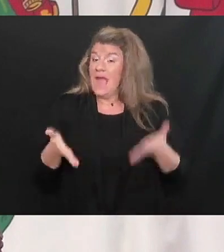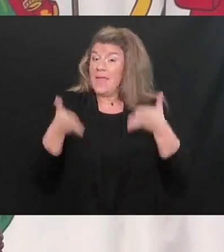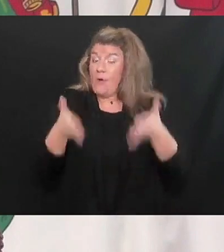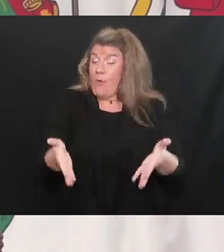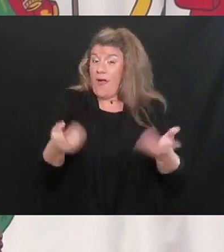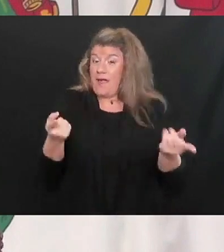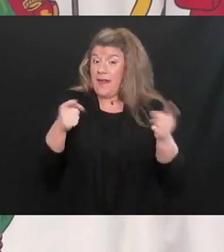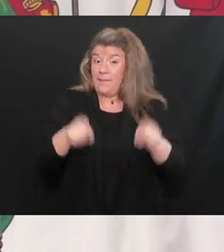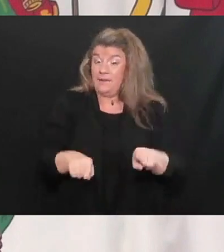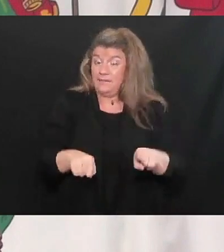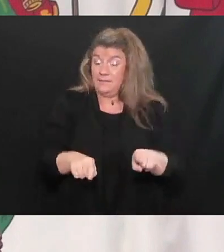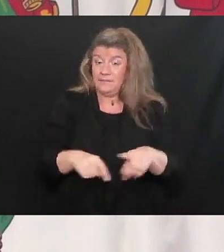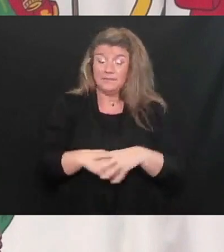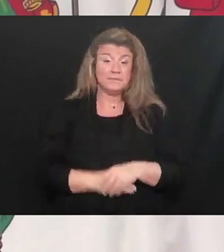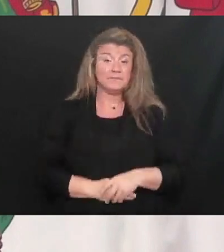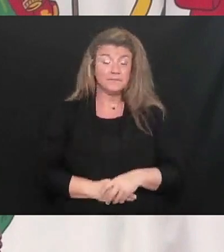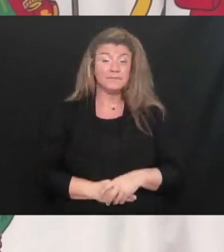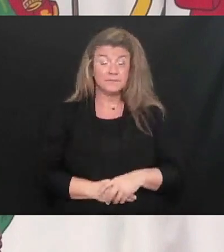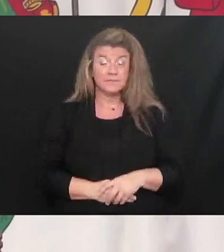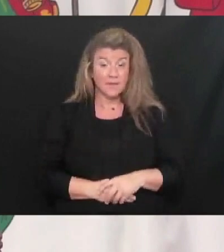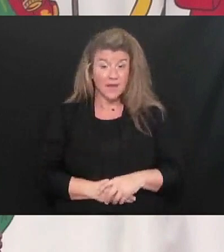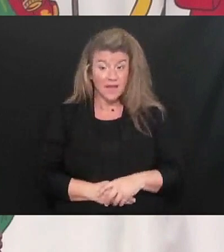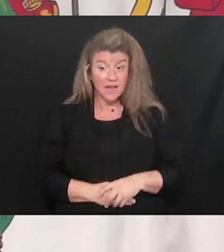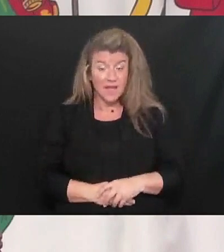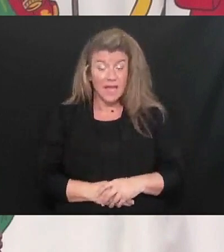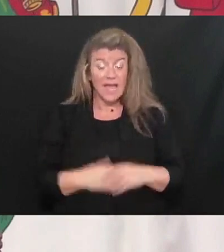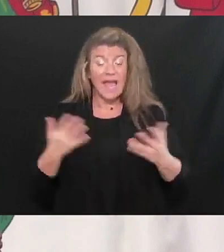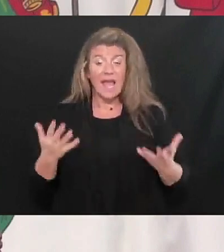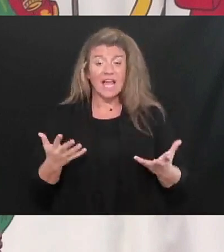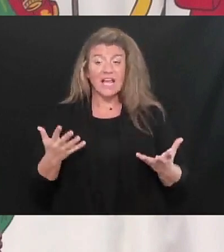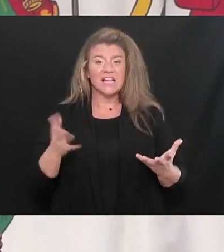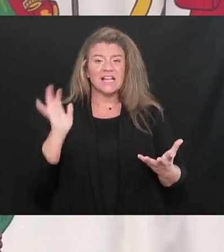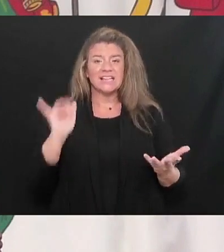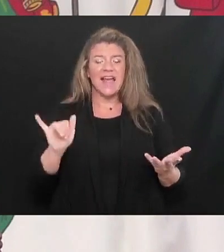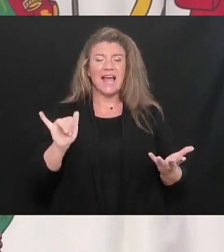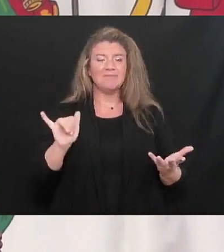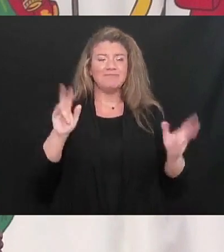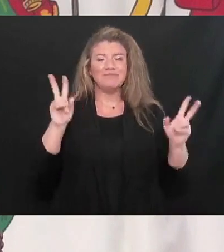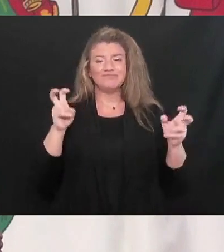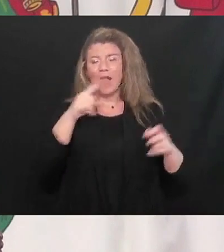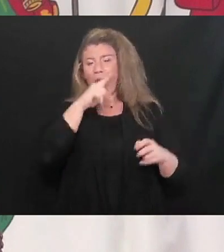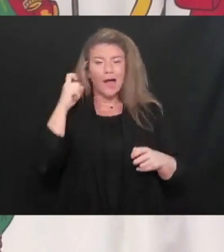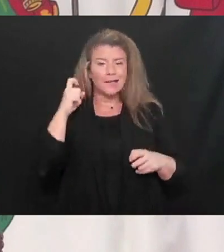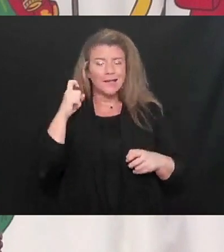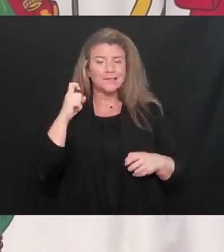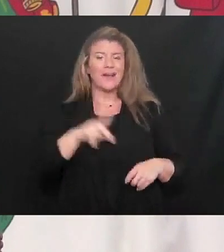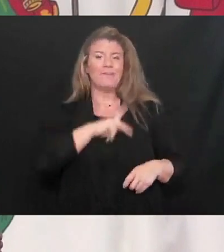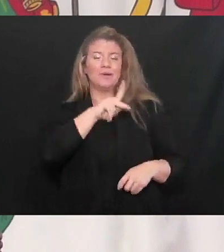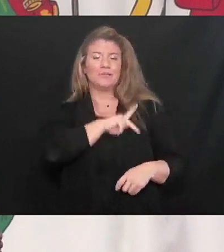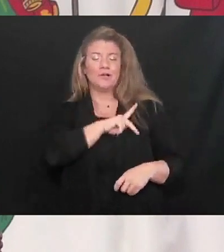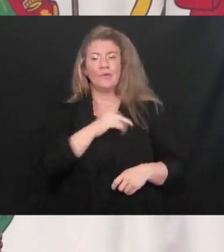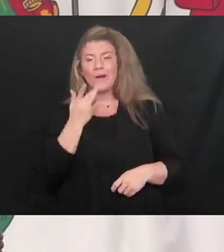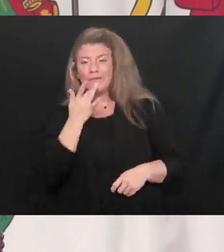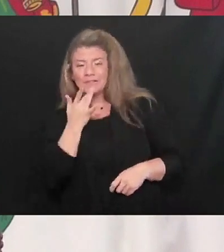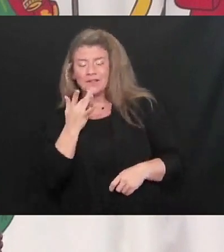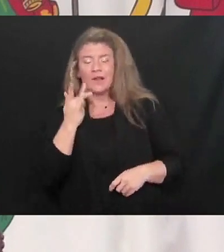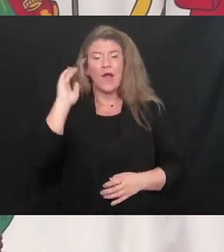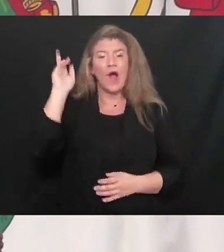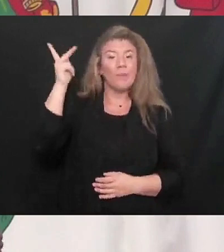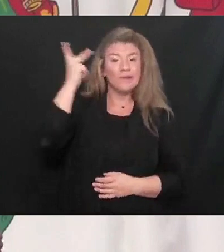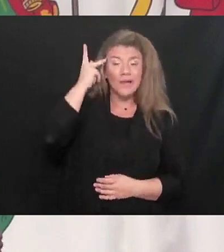came down, it came down with just that ugliness of personal preference or political